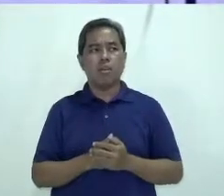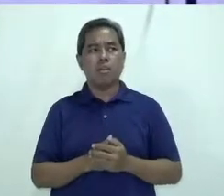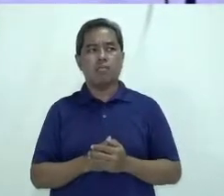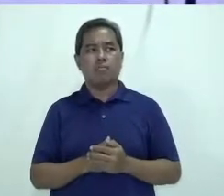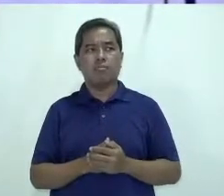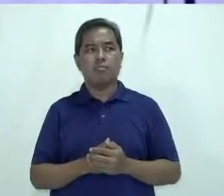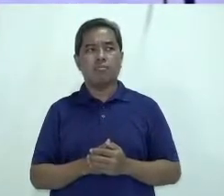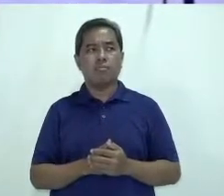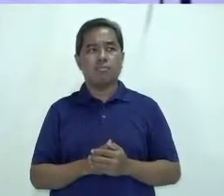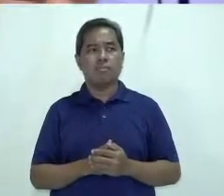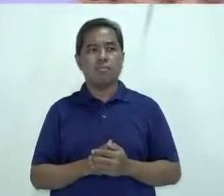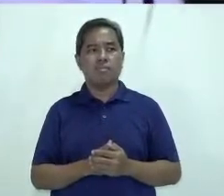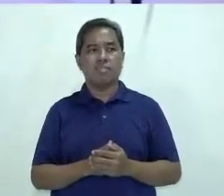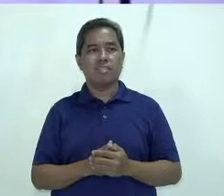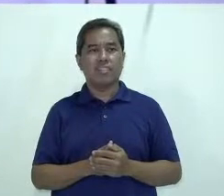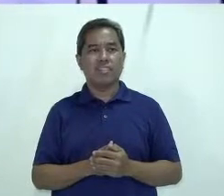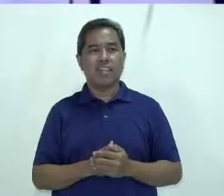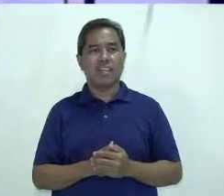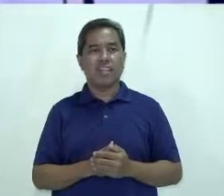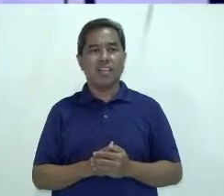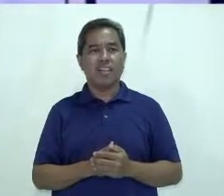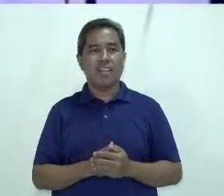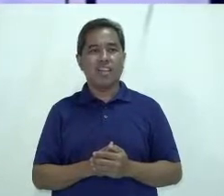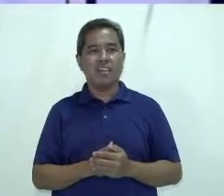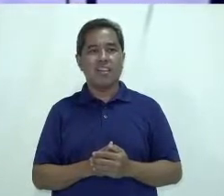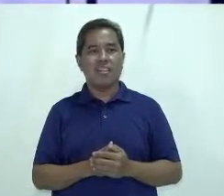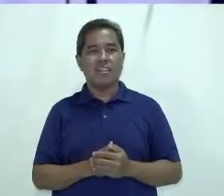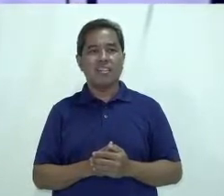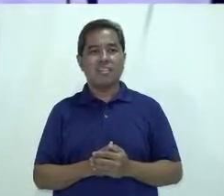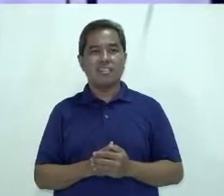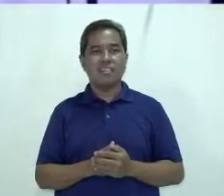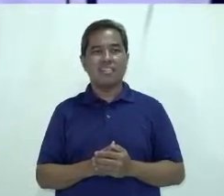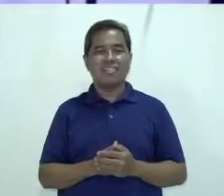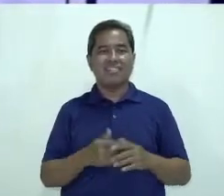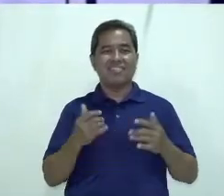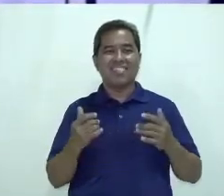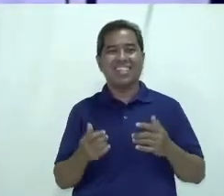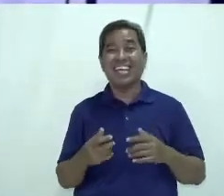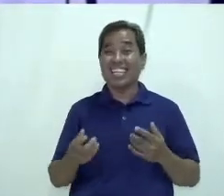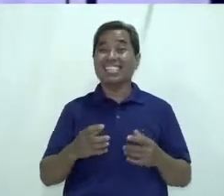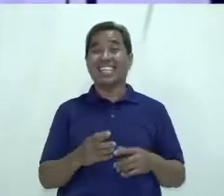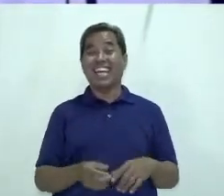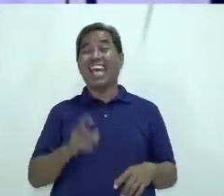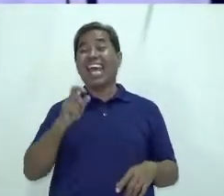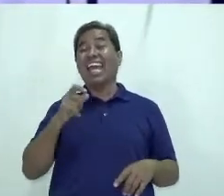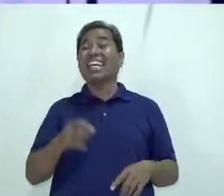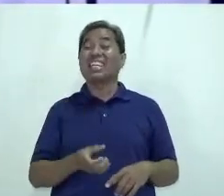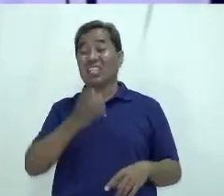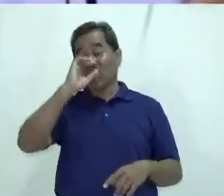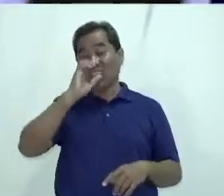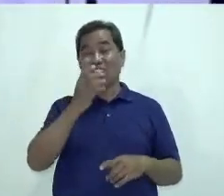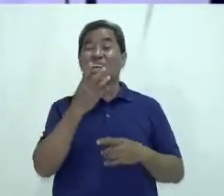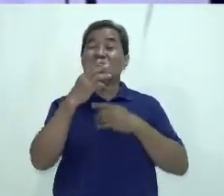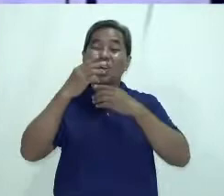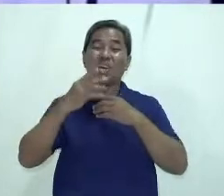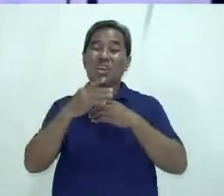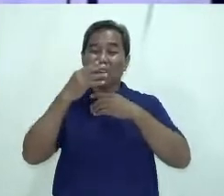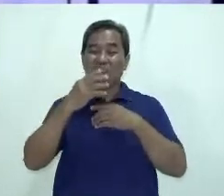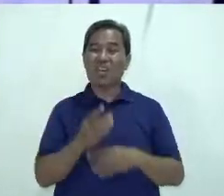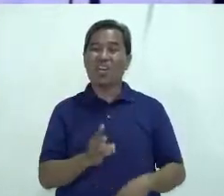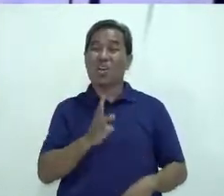Excuse me, throat is getting dry. That's what happens when you speak excitedly.